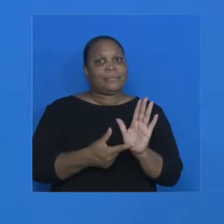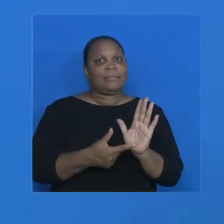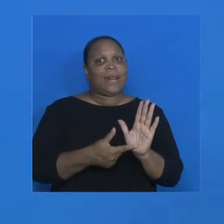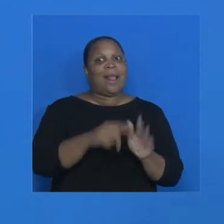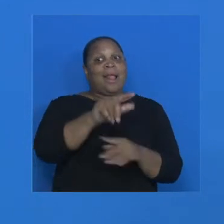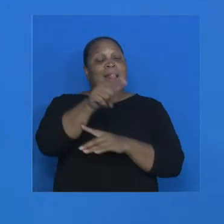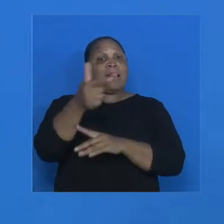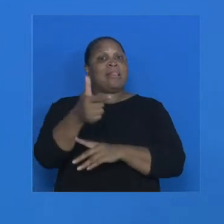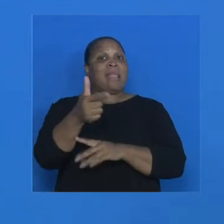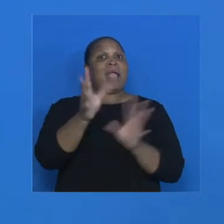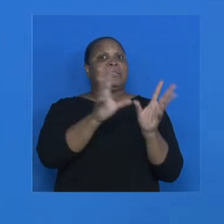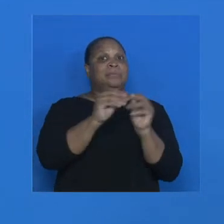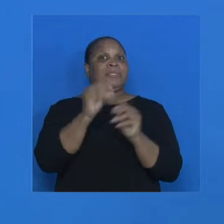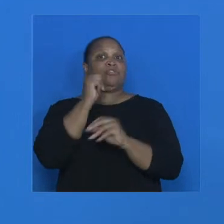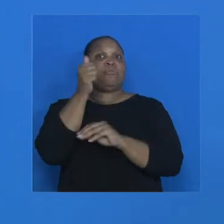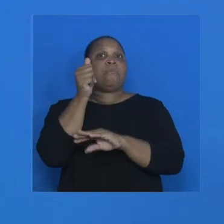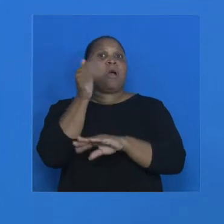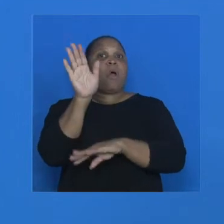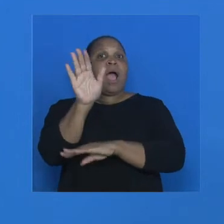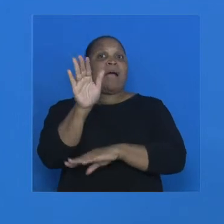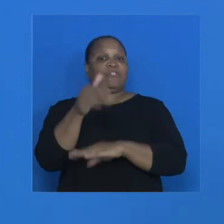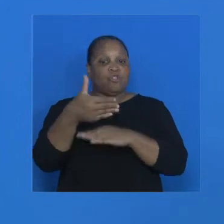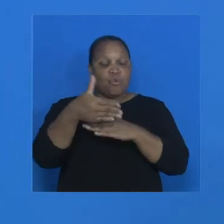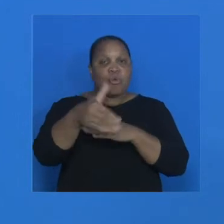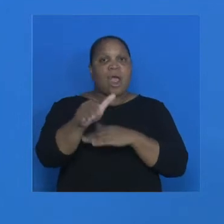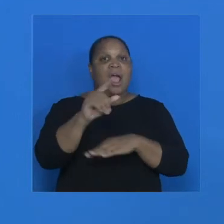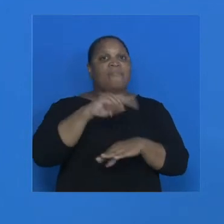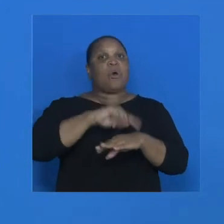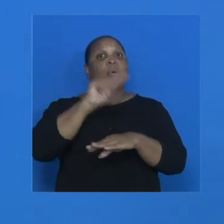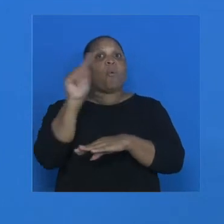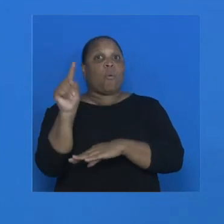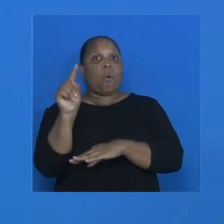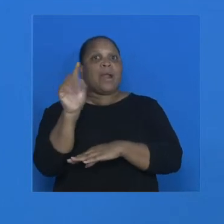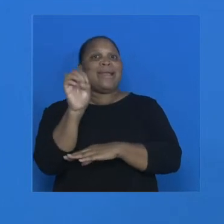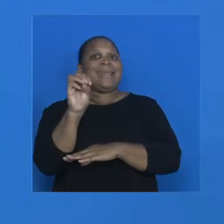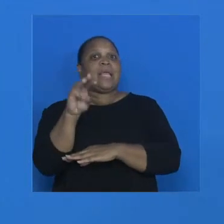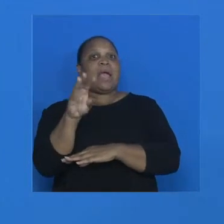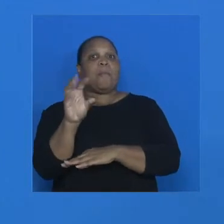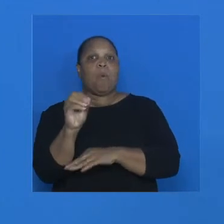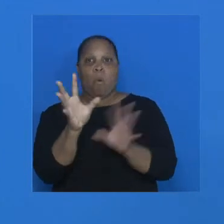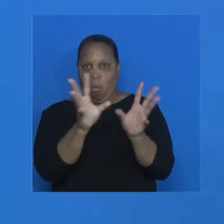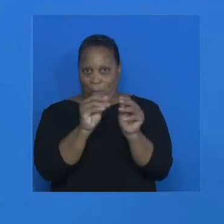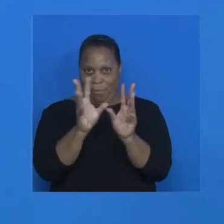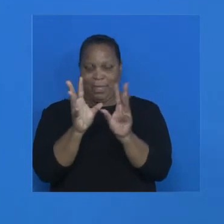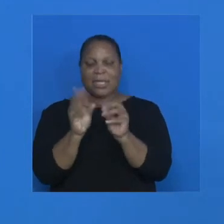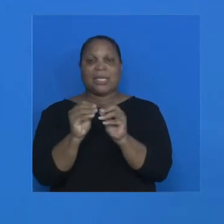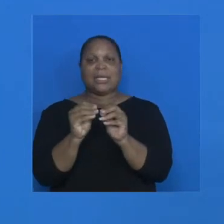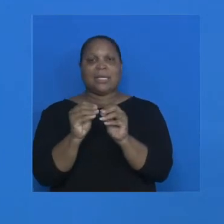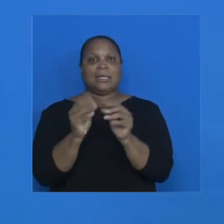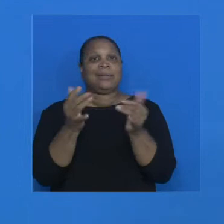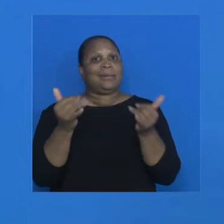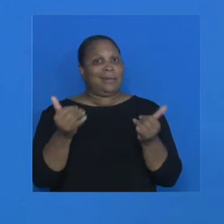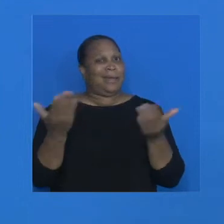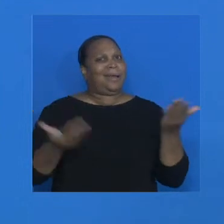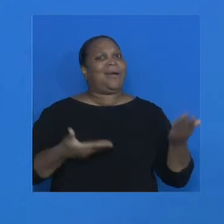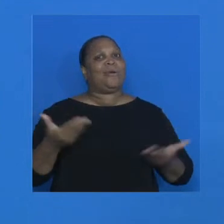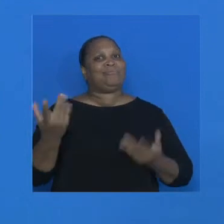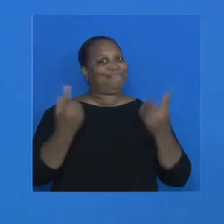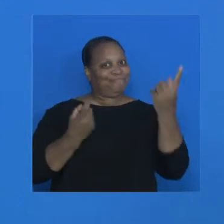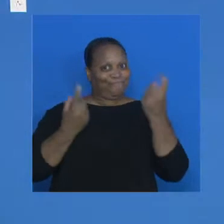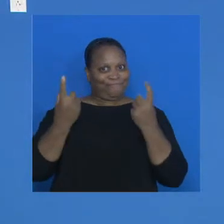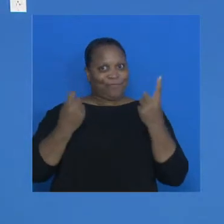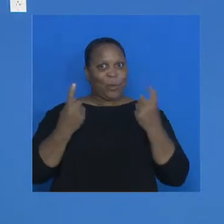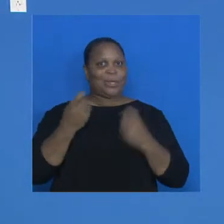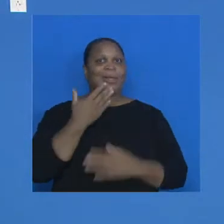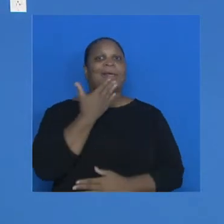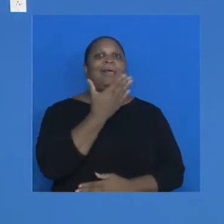public briefing tomorrow afternoon following our 1 p.m. EMO meeting. I now invite any questions.